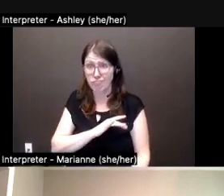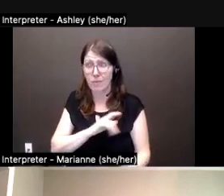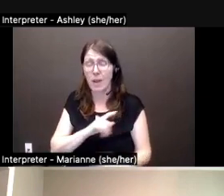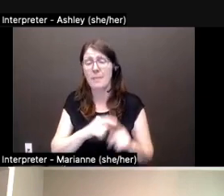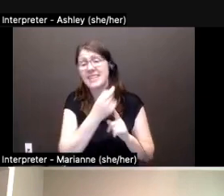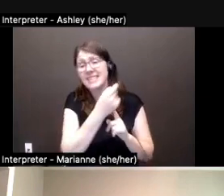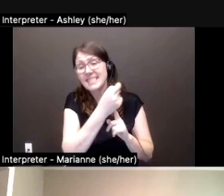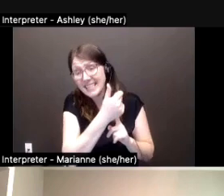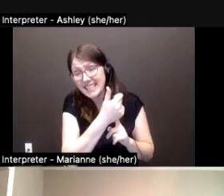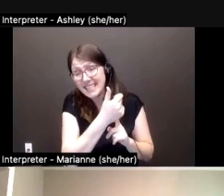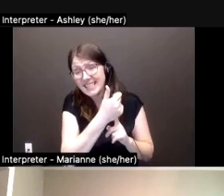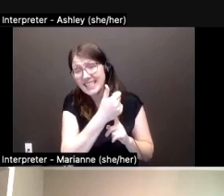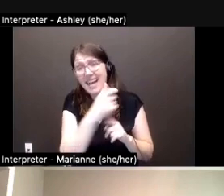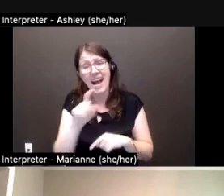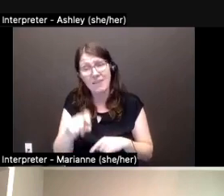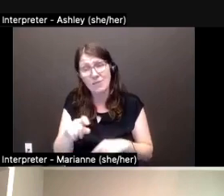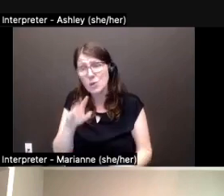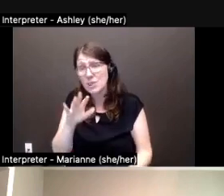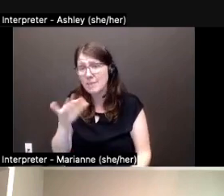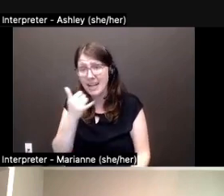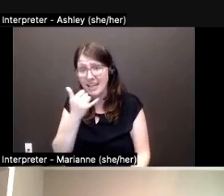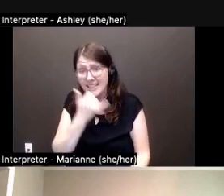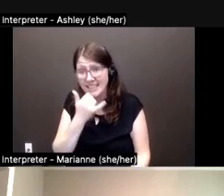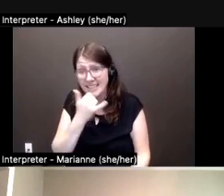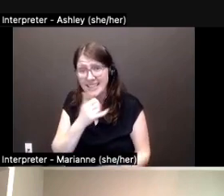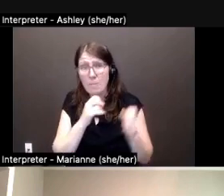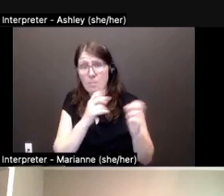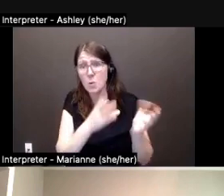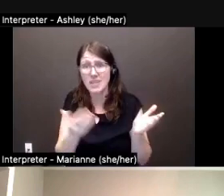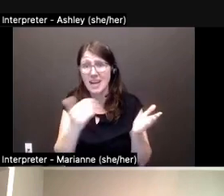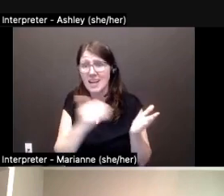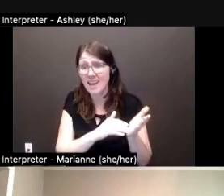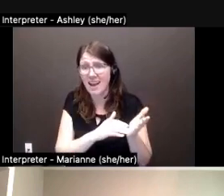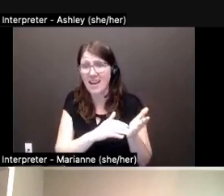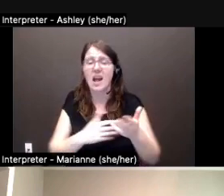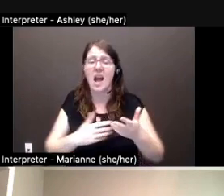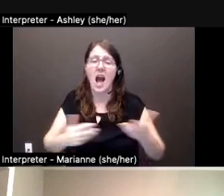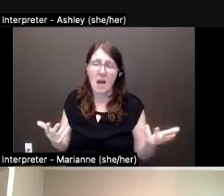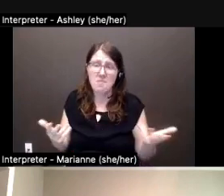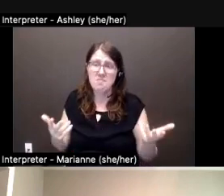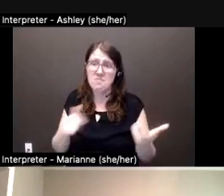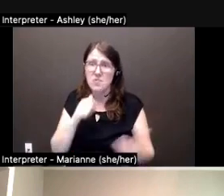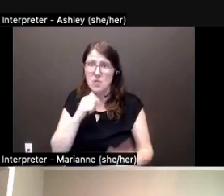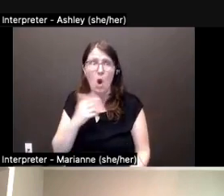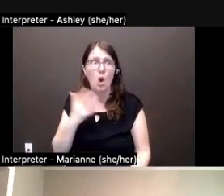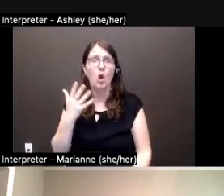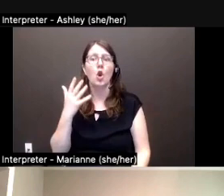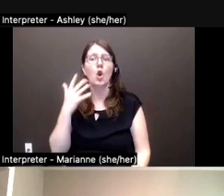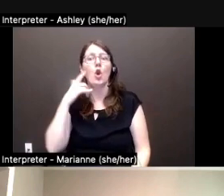hard because we didn't gain the traction that we first had gained. But yeah, I'd say our main challenges were just kind